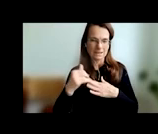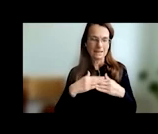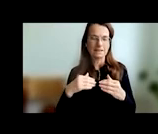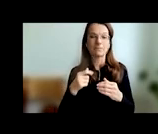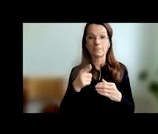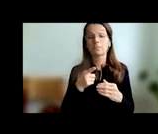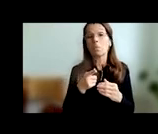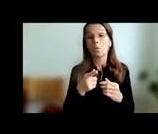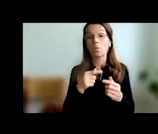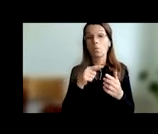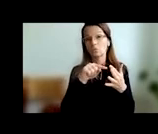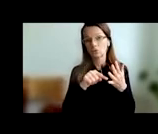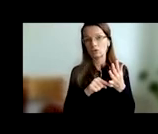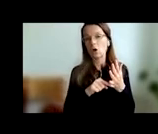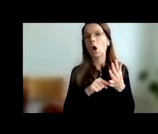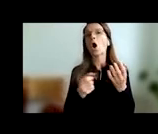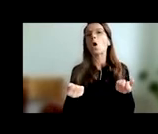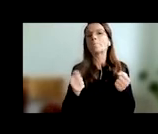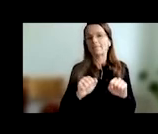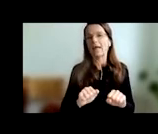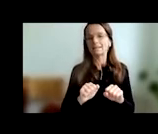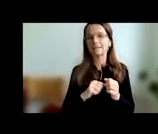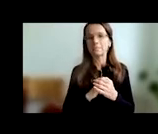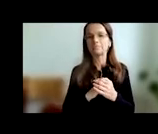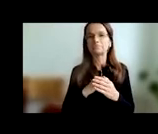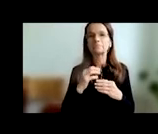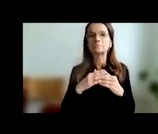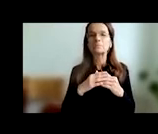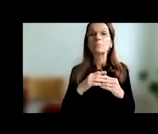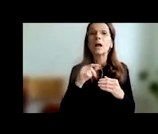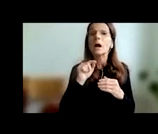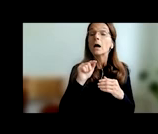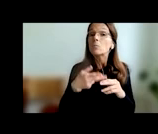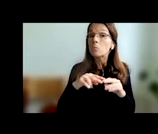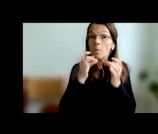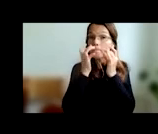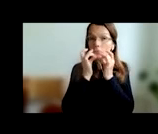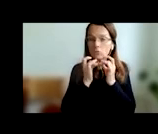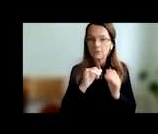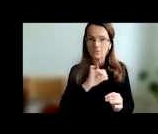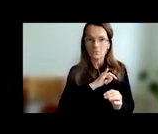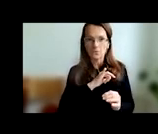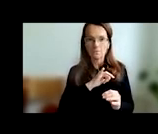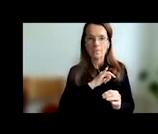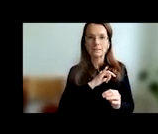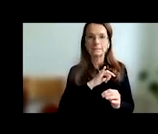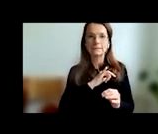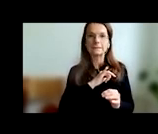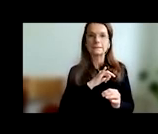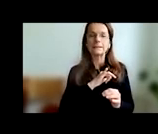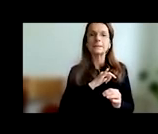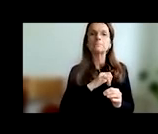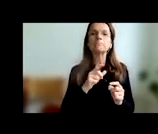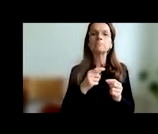skills, then information skills, and so on. More